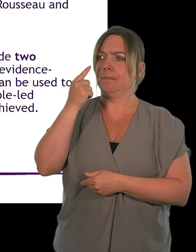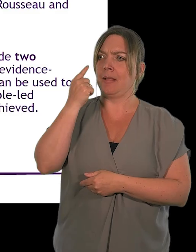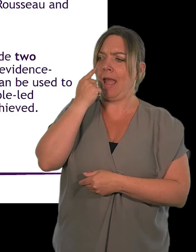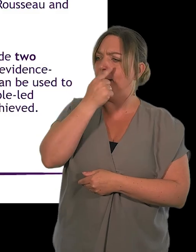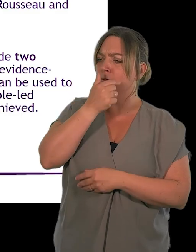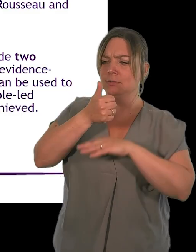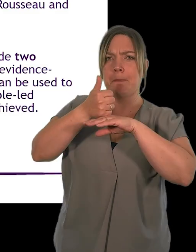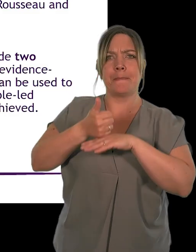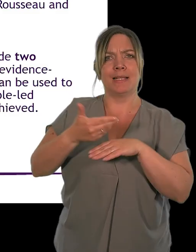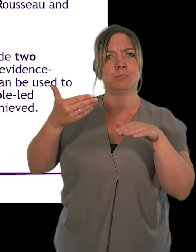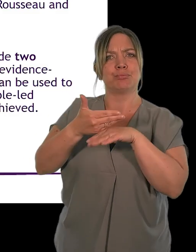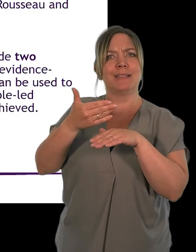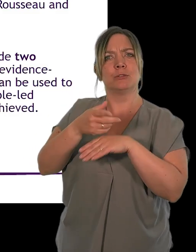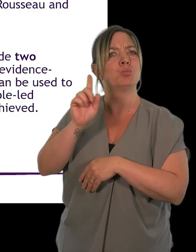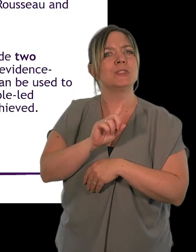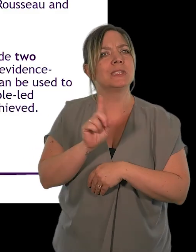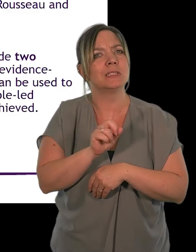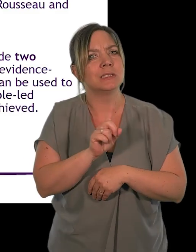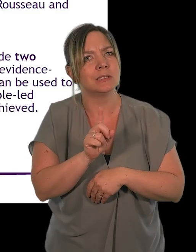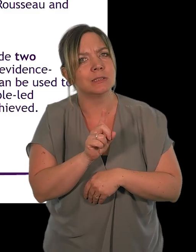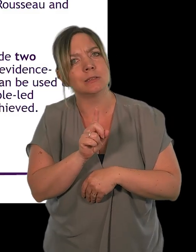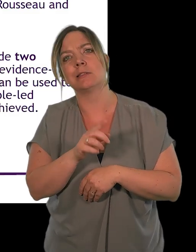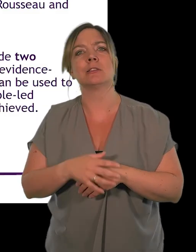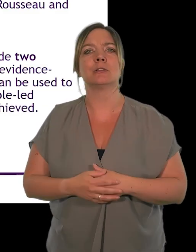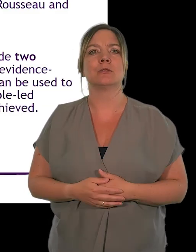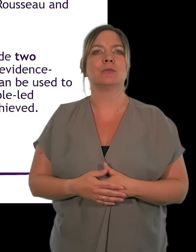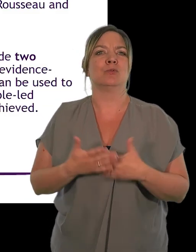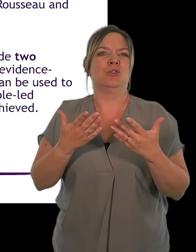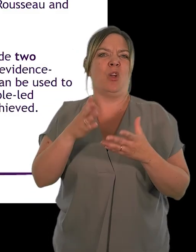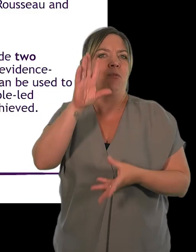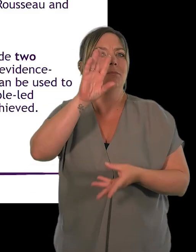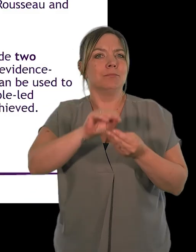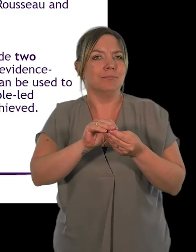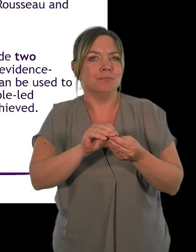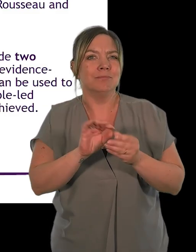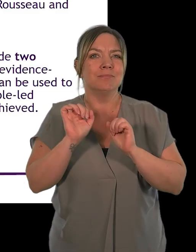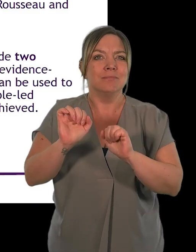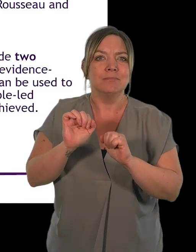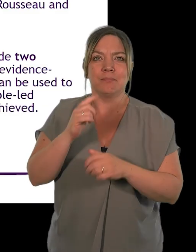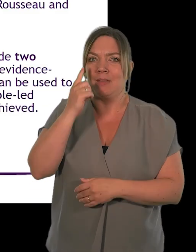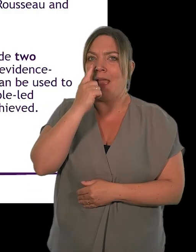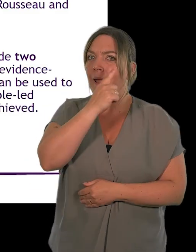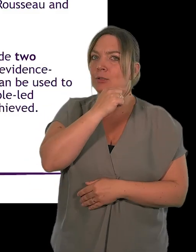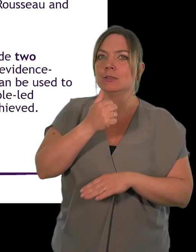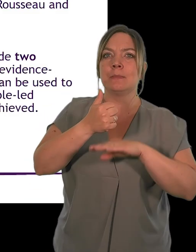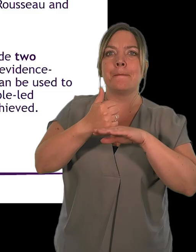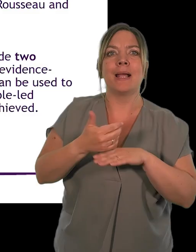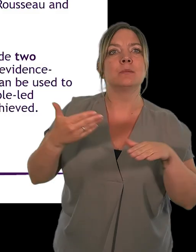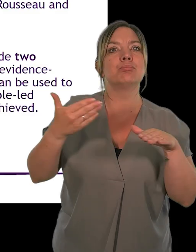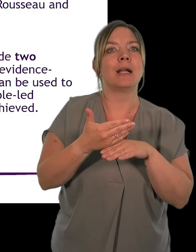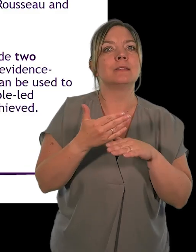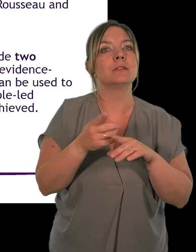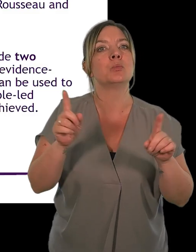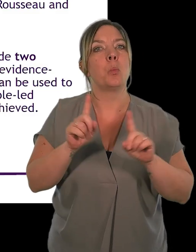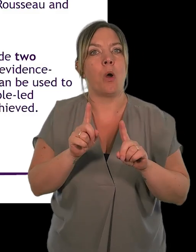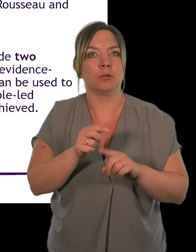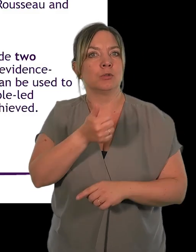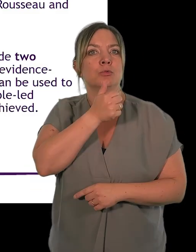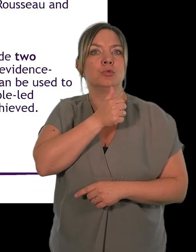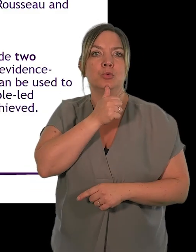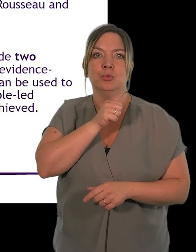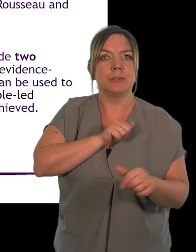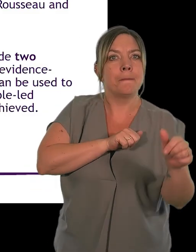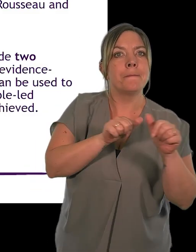simple terms, evidence-based practice is about using the best sources of evidence to develop a